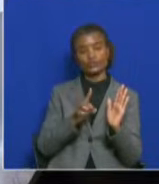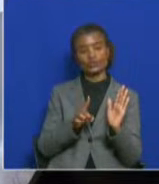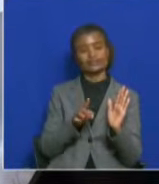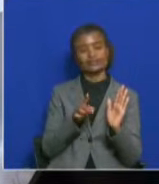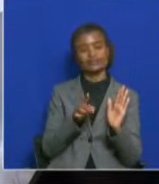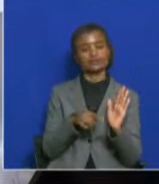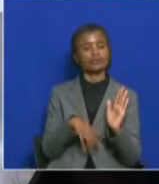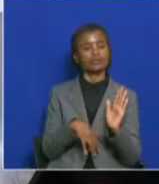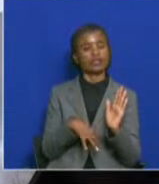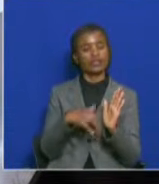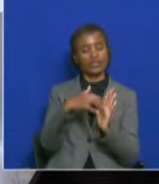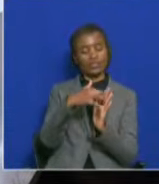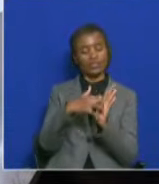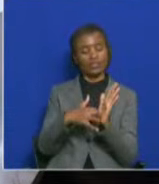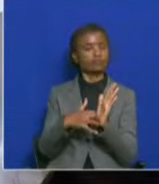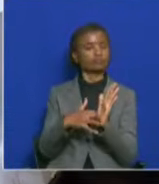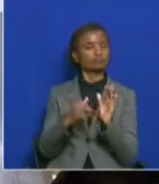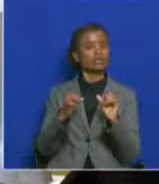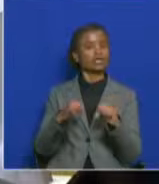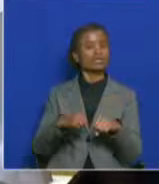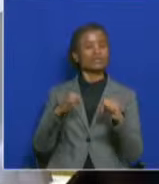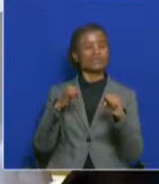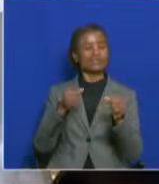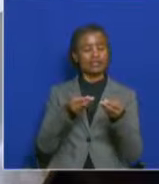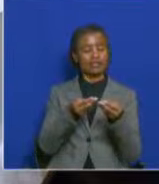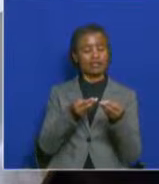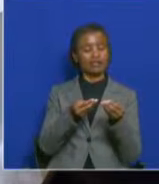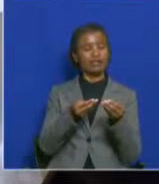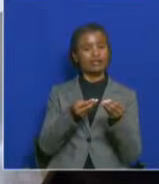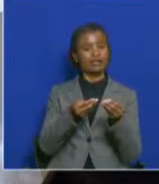agreement for facilitating this